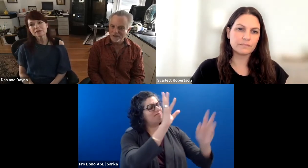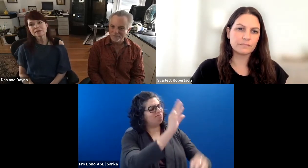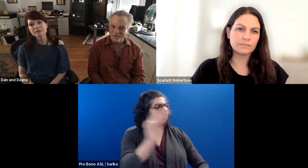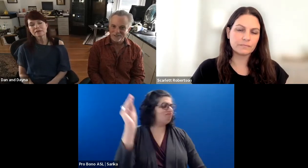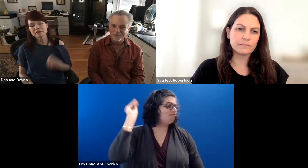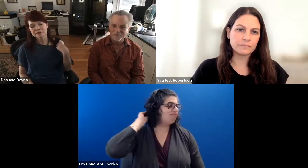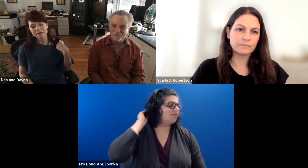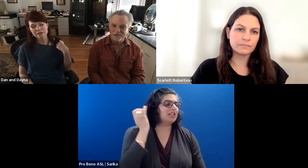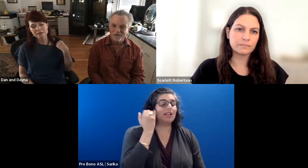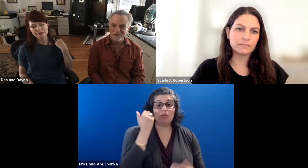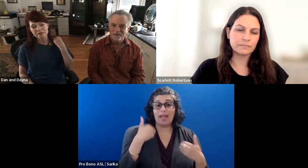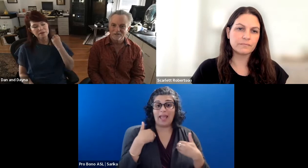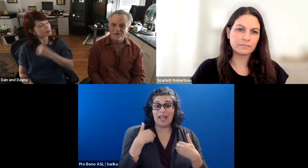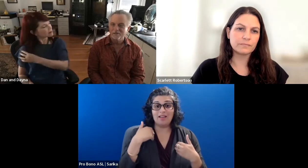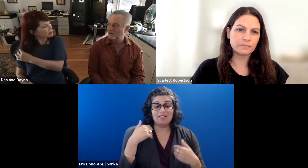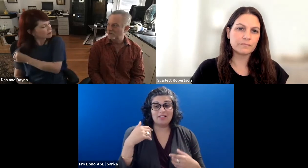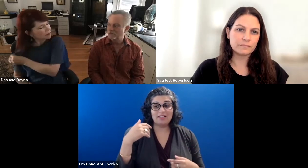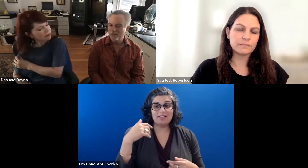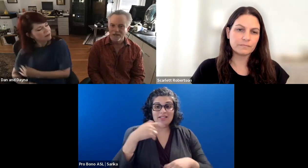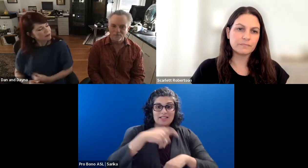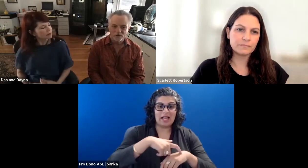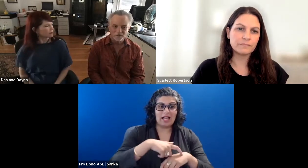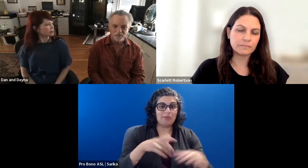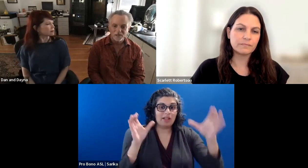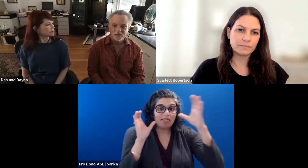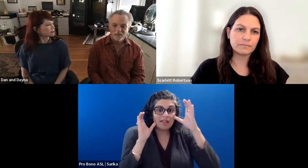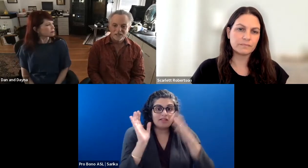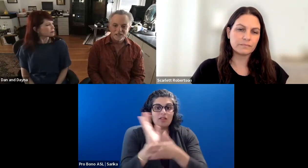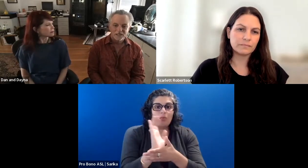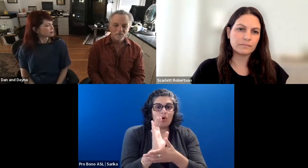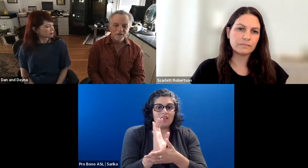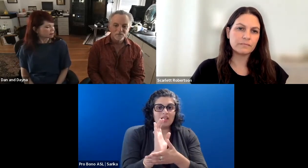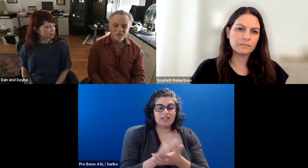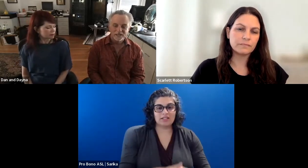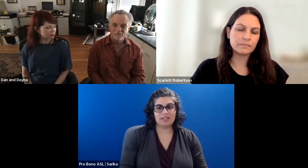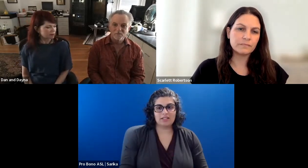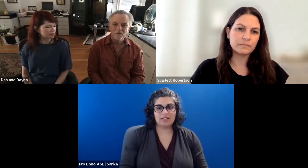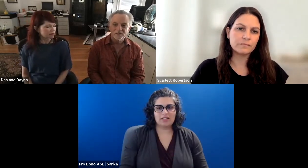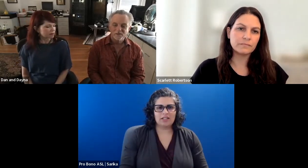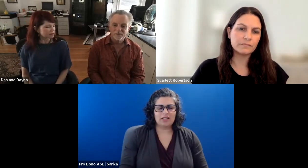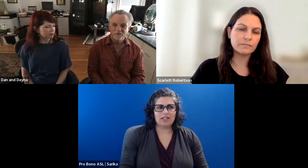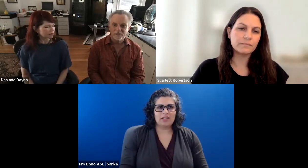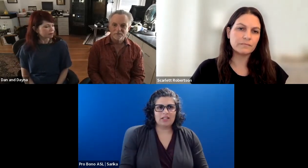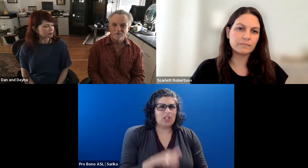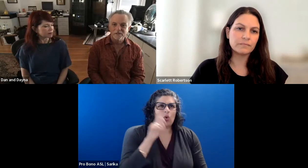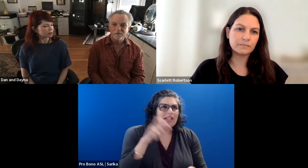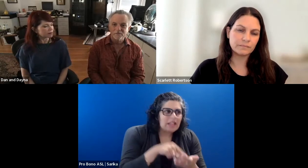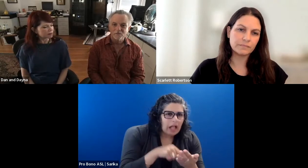have the time to listen to the movie and you're not under incredible deadline pressures, the movie will tend to move itself in a